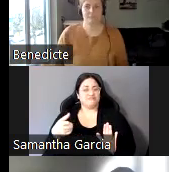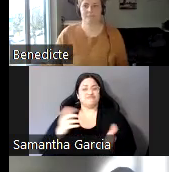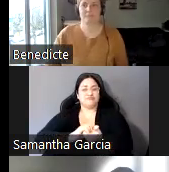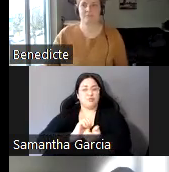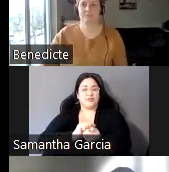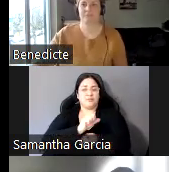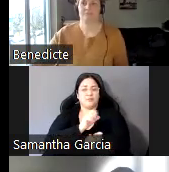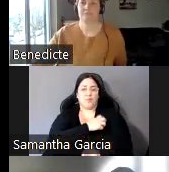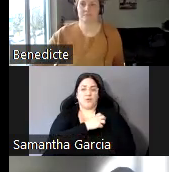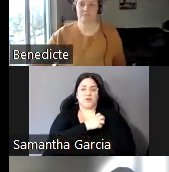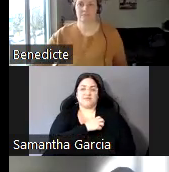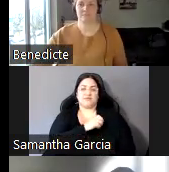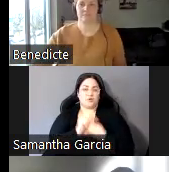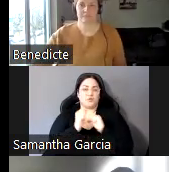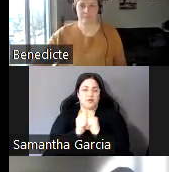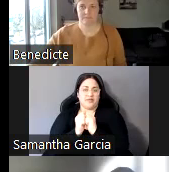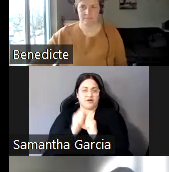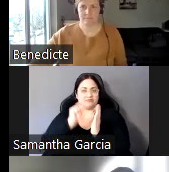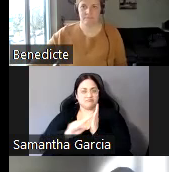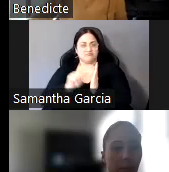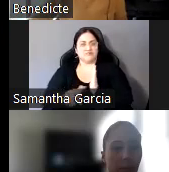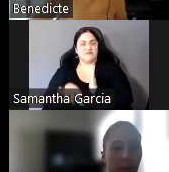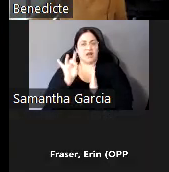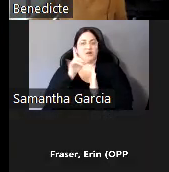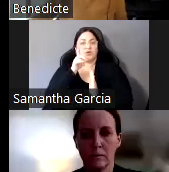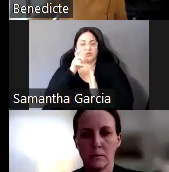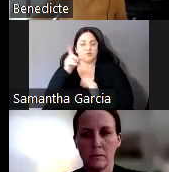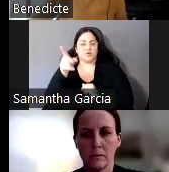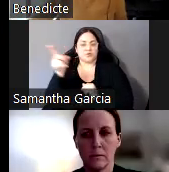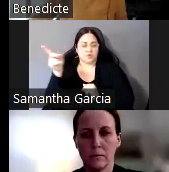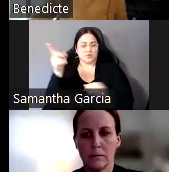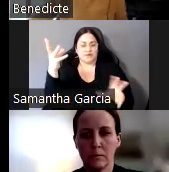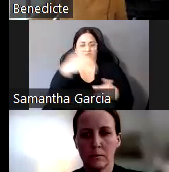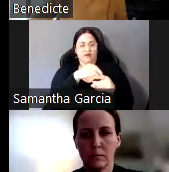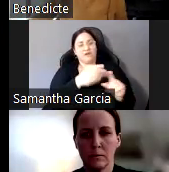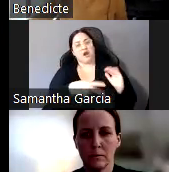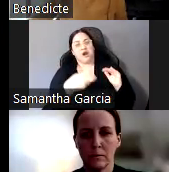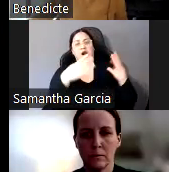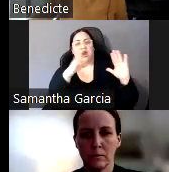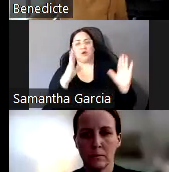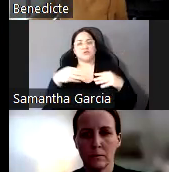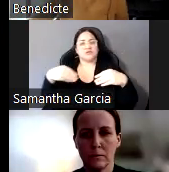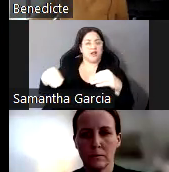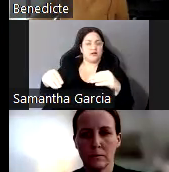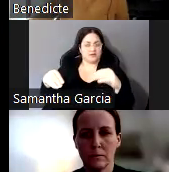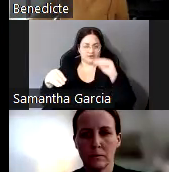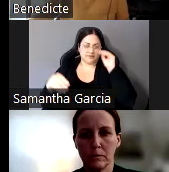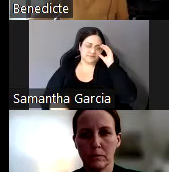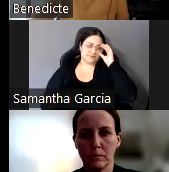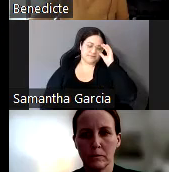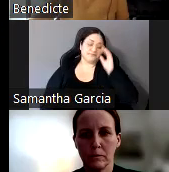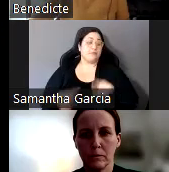to identify the suspects and conduct arrest. Essentially, when you